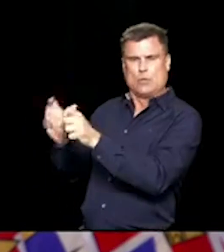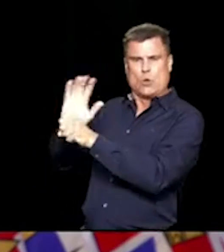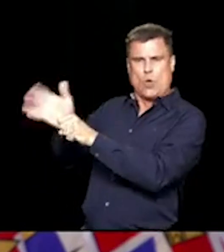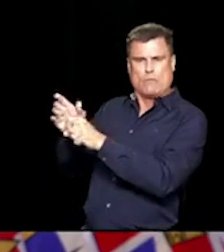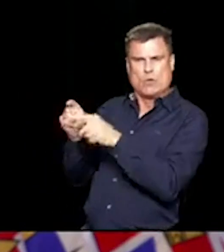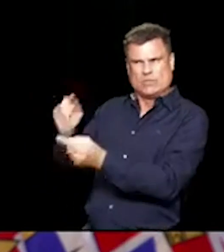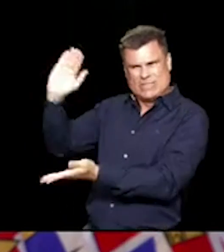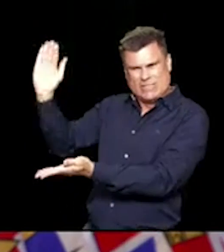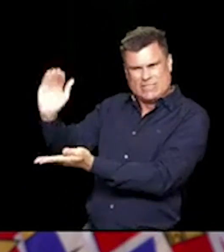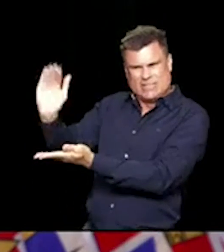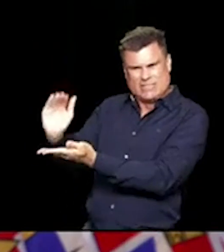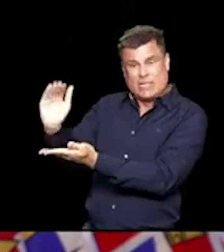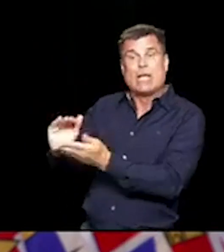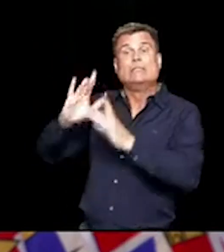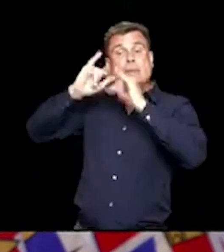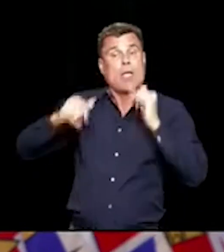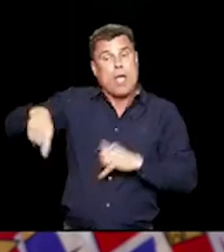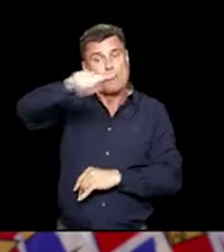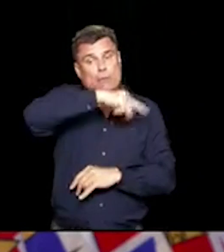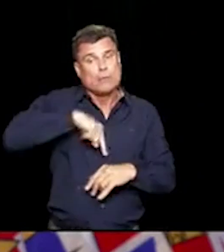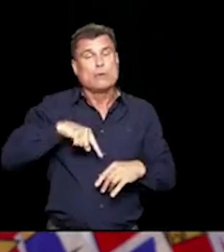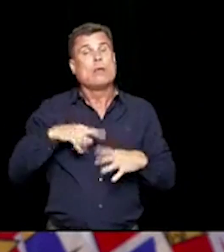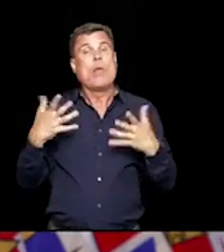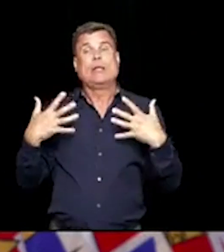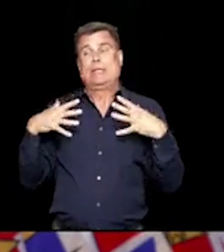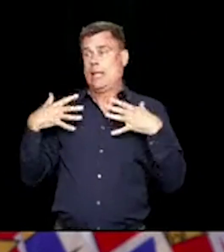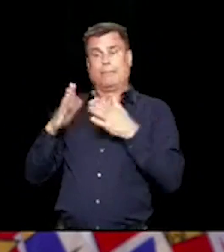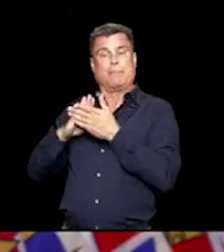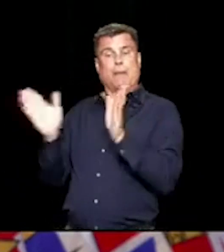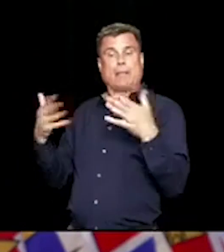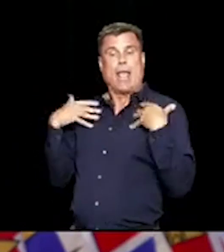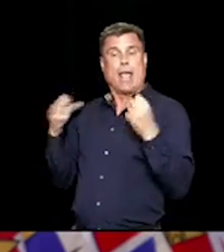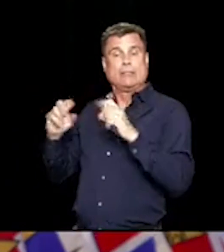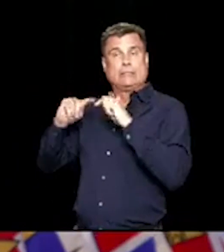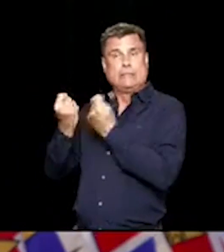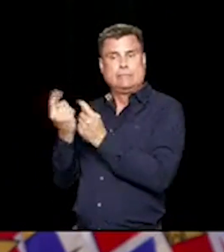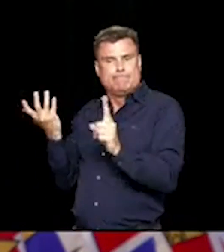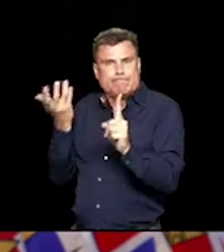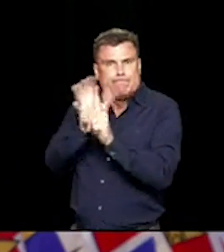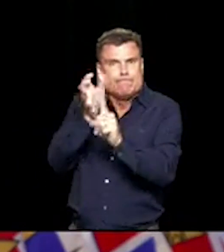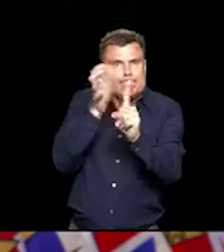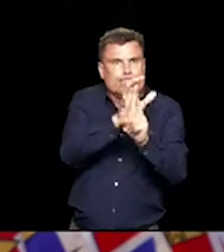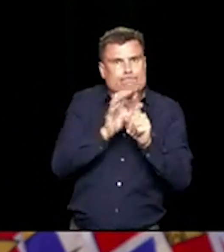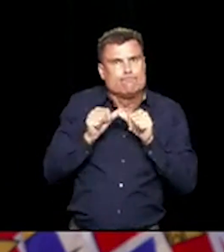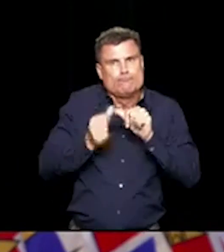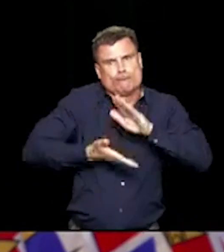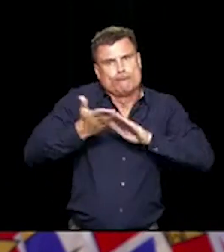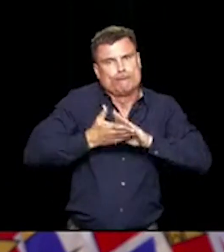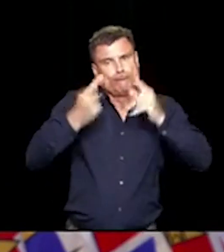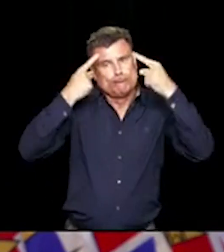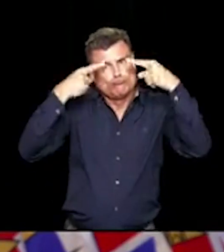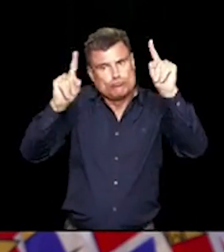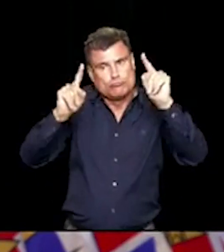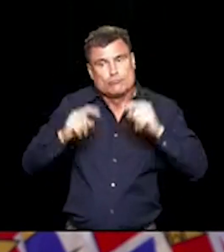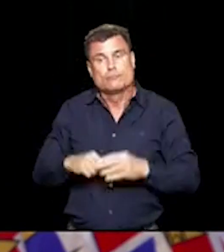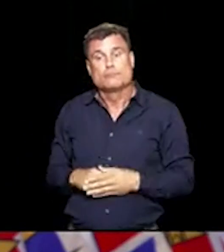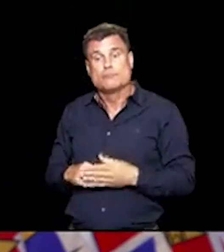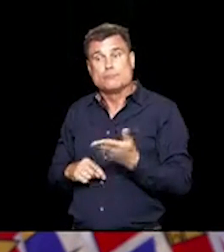transmission and to make sure that our teams in public health are able to work with us in our communities to do that. Fawn, do you have a